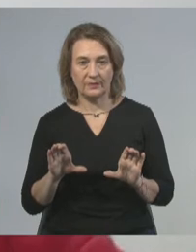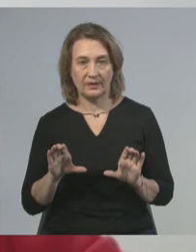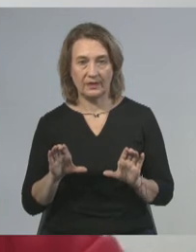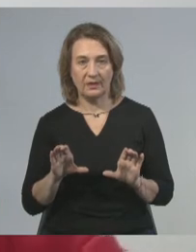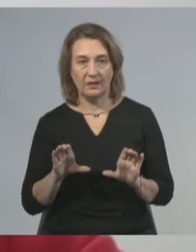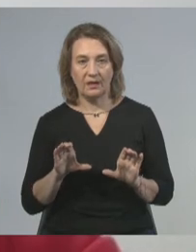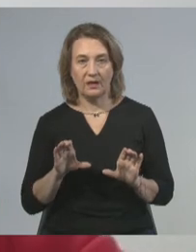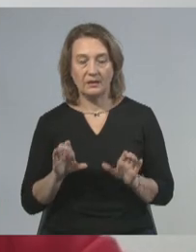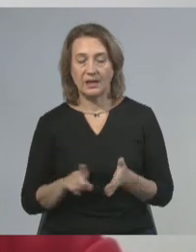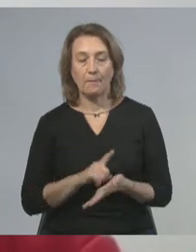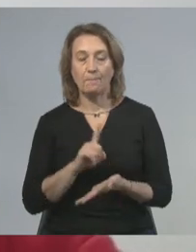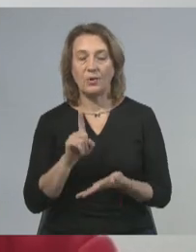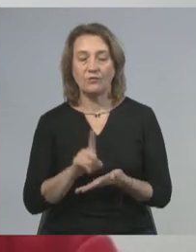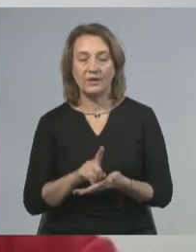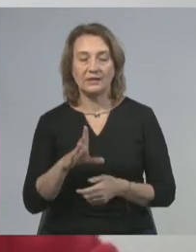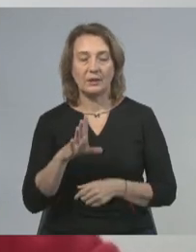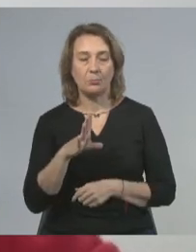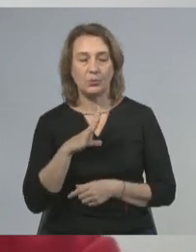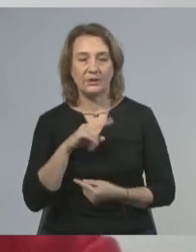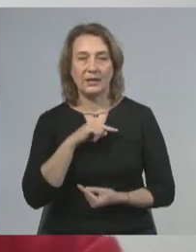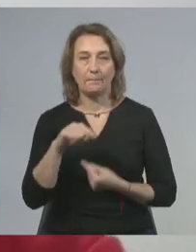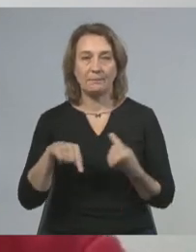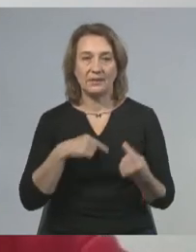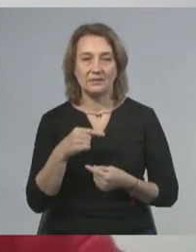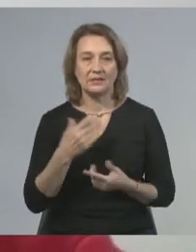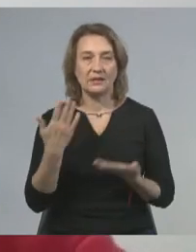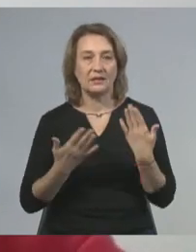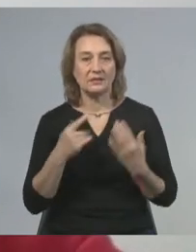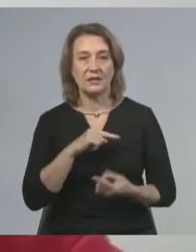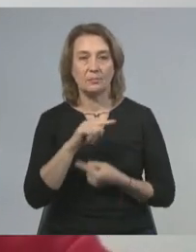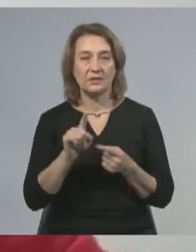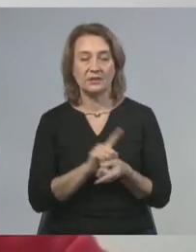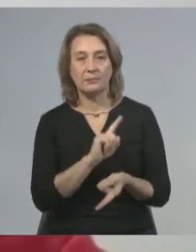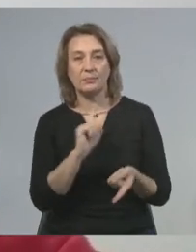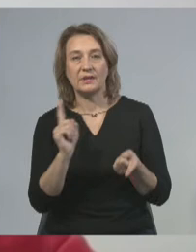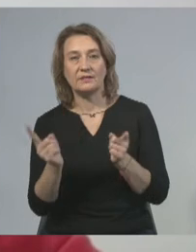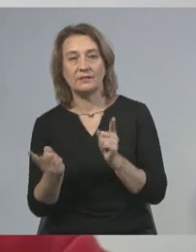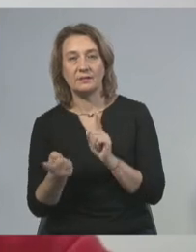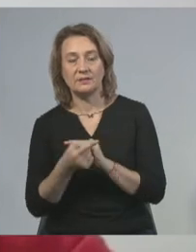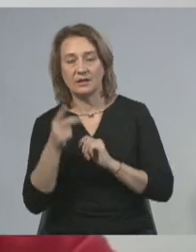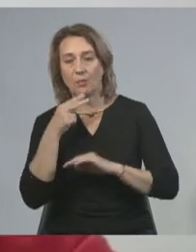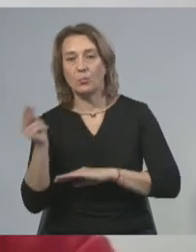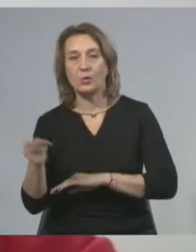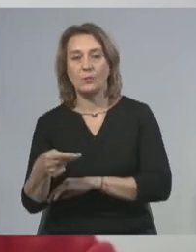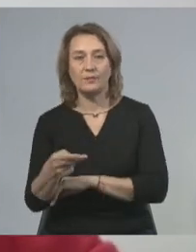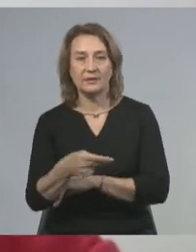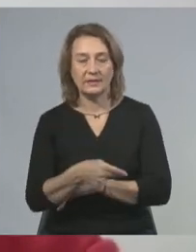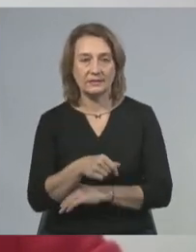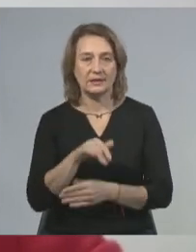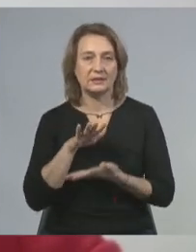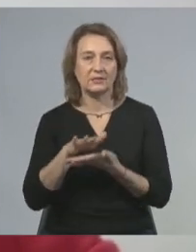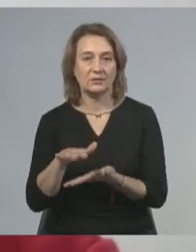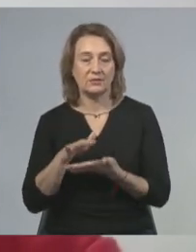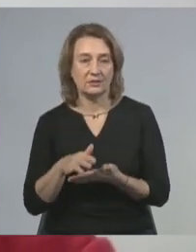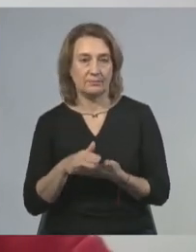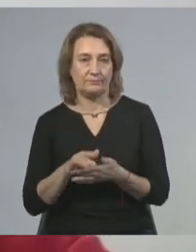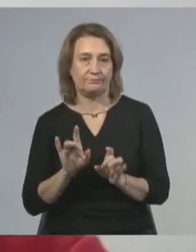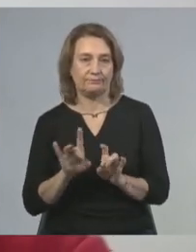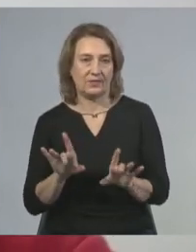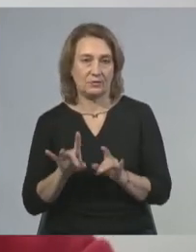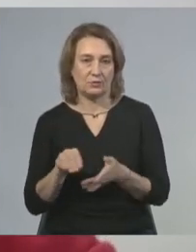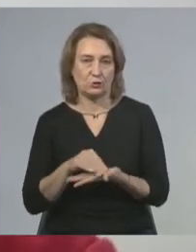campaign during the election campaign the media shall act as businesses if they are not businesses